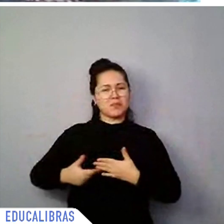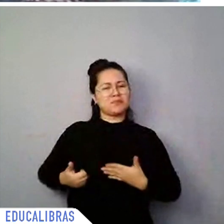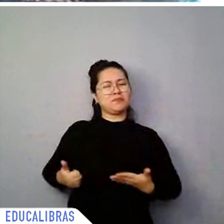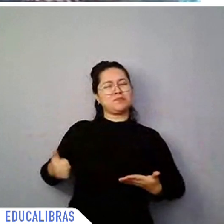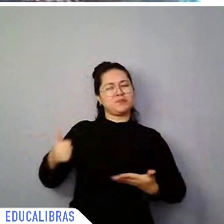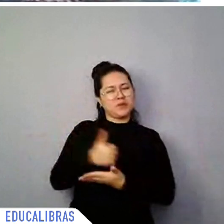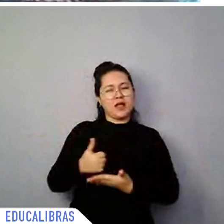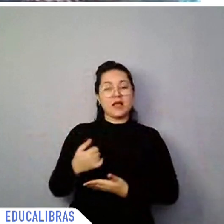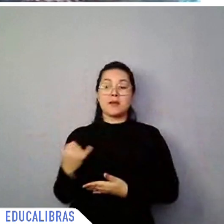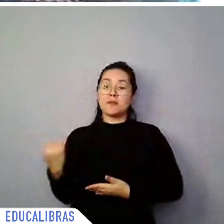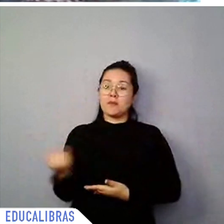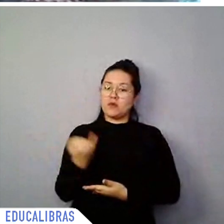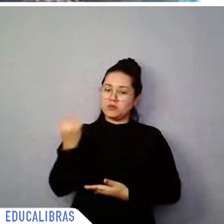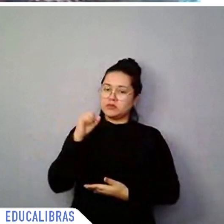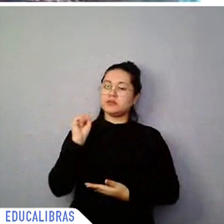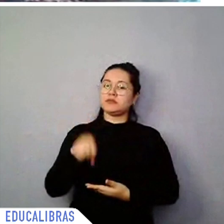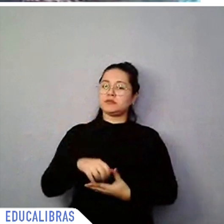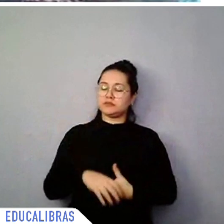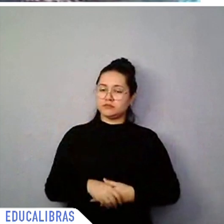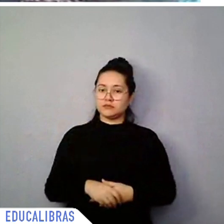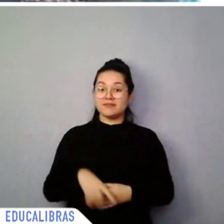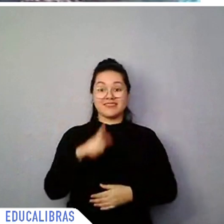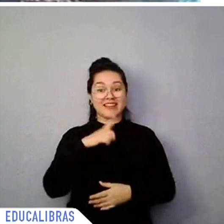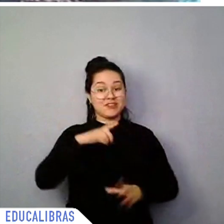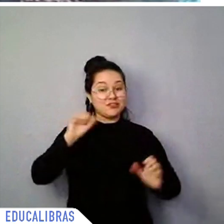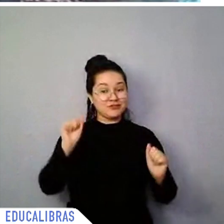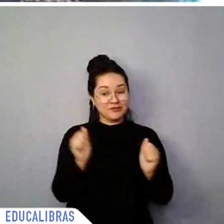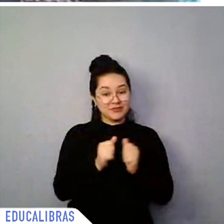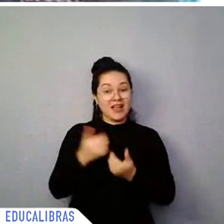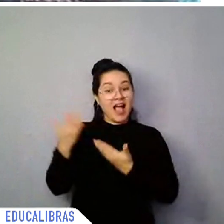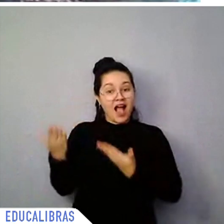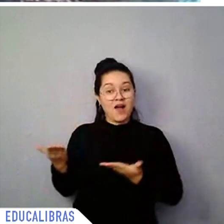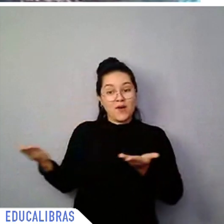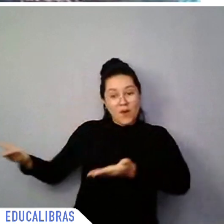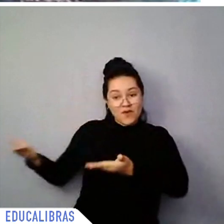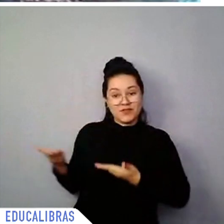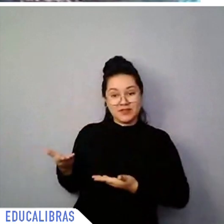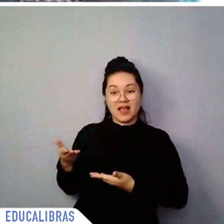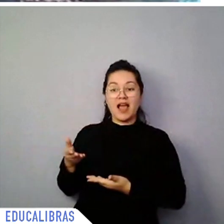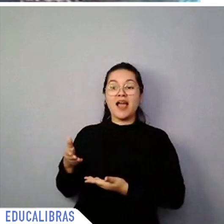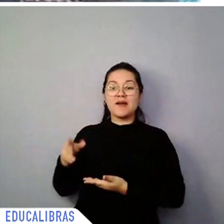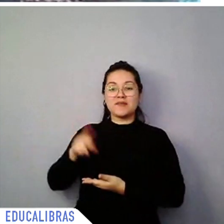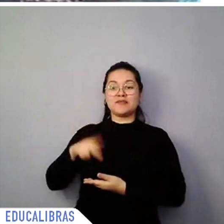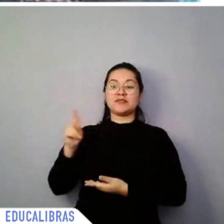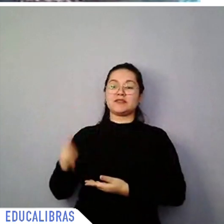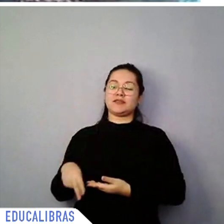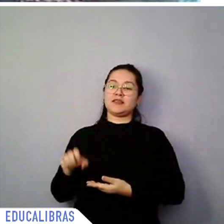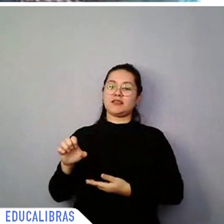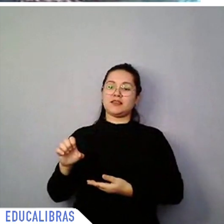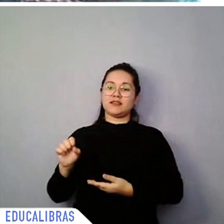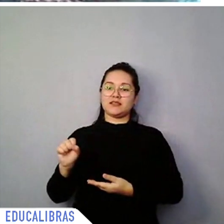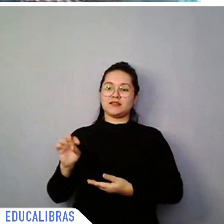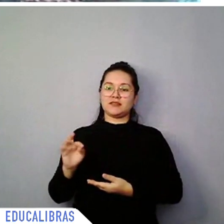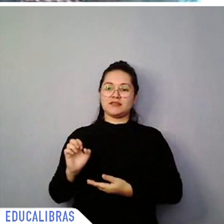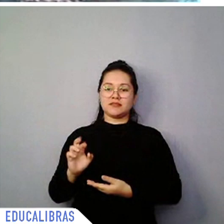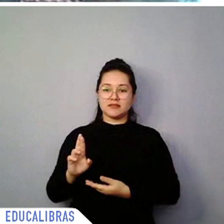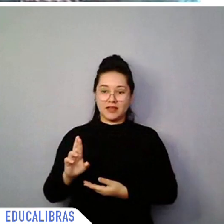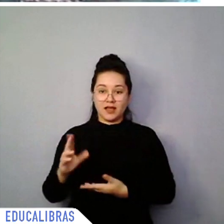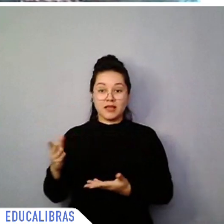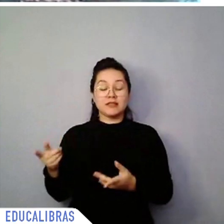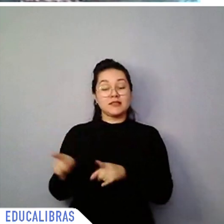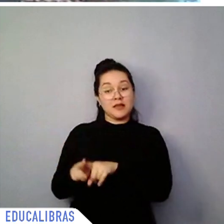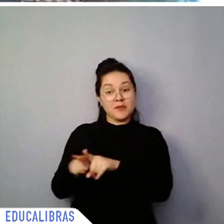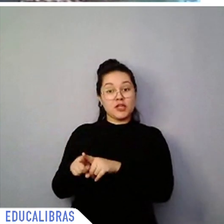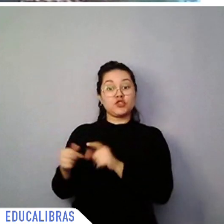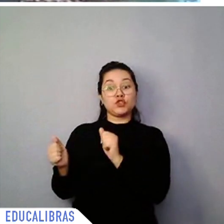in all this process. So again, I'm going to ask the same question to Professor Ester,